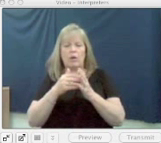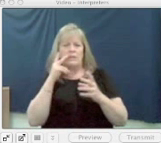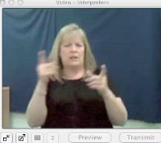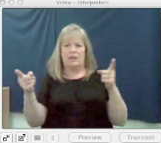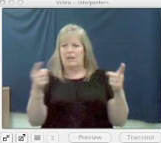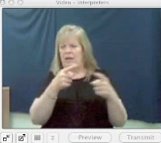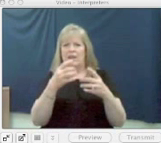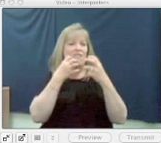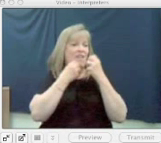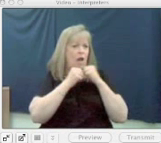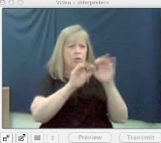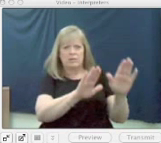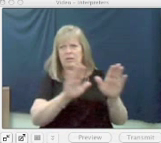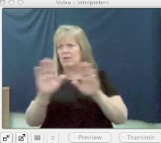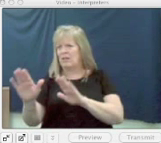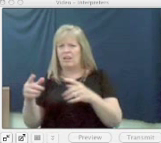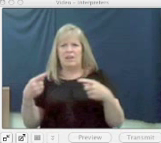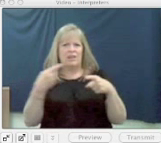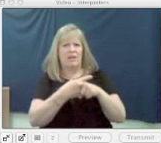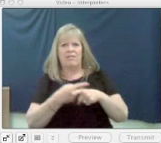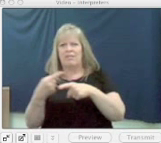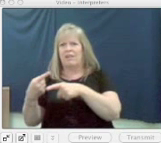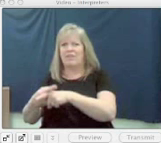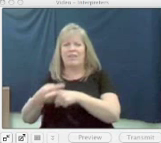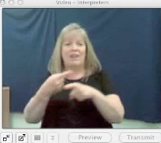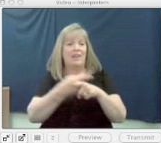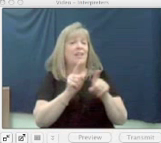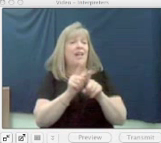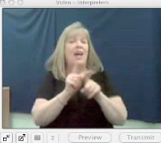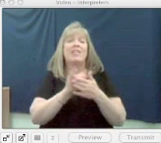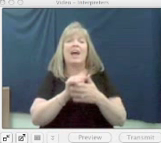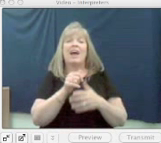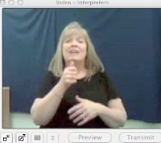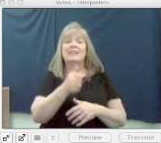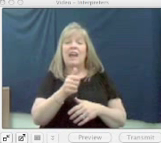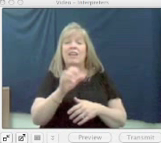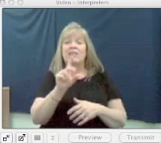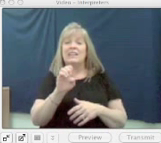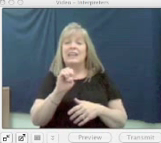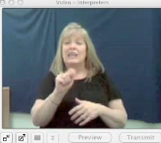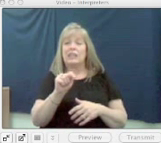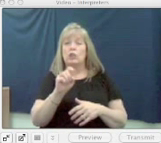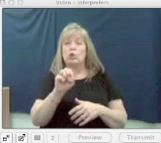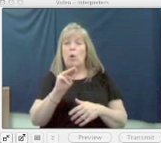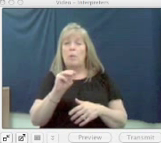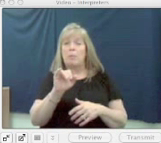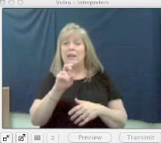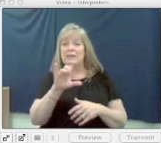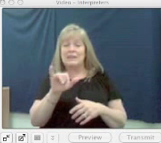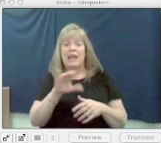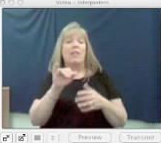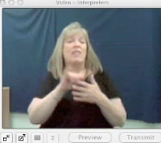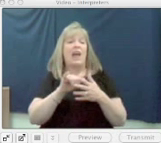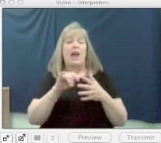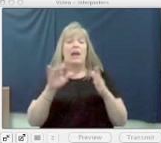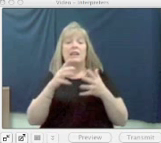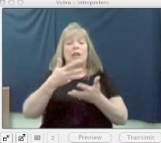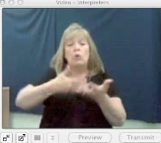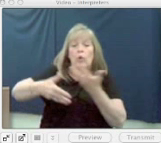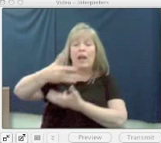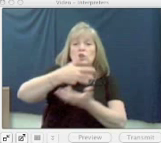and how sometimes self-determinacy and the organic nature of an interaction will come into direct conflict with